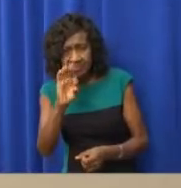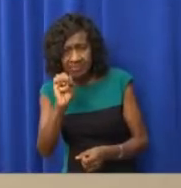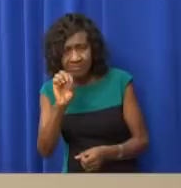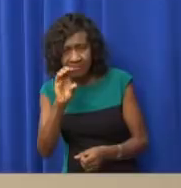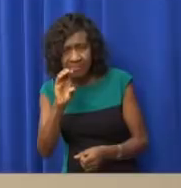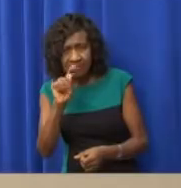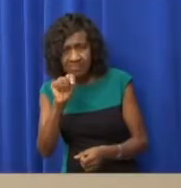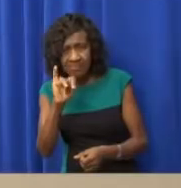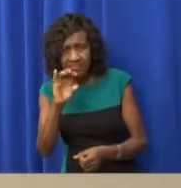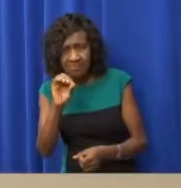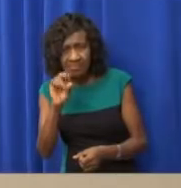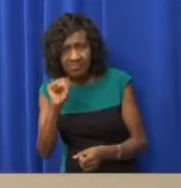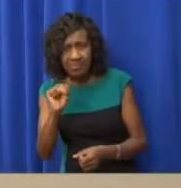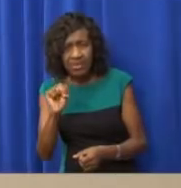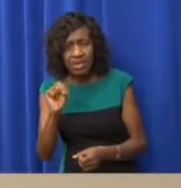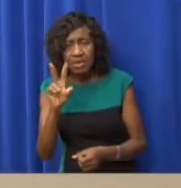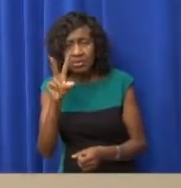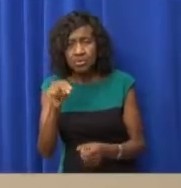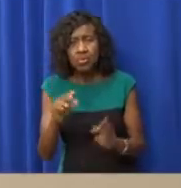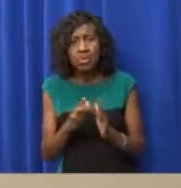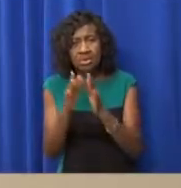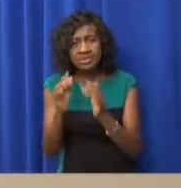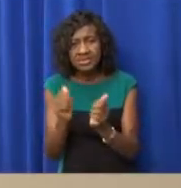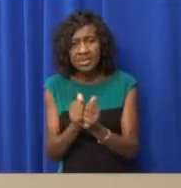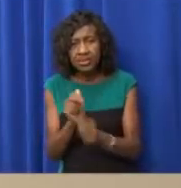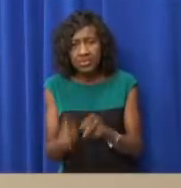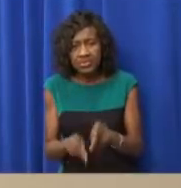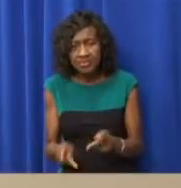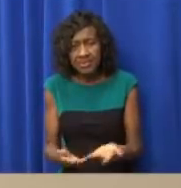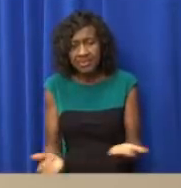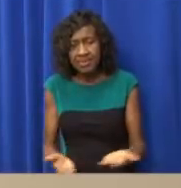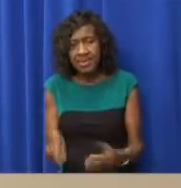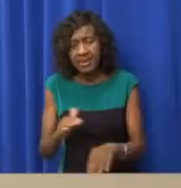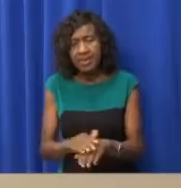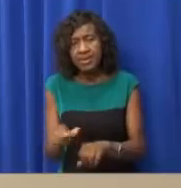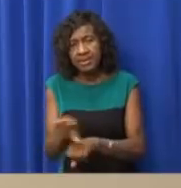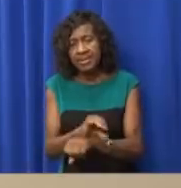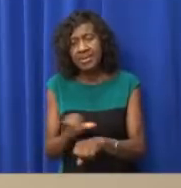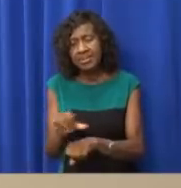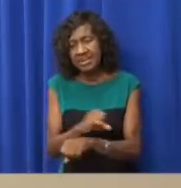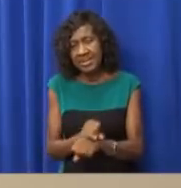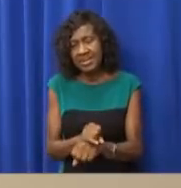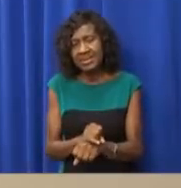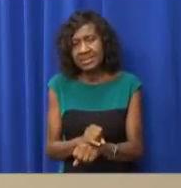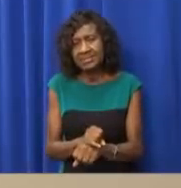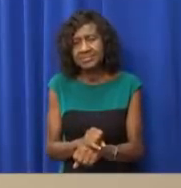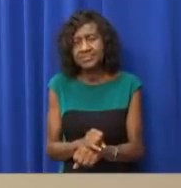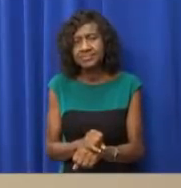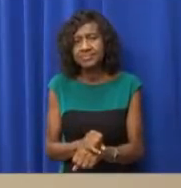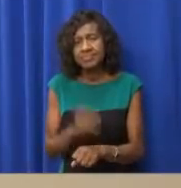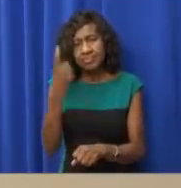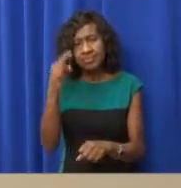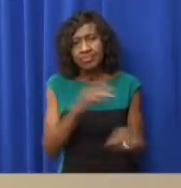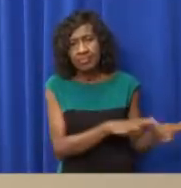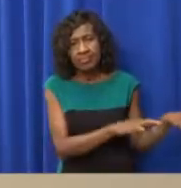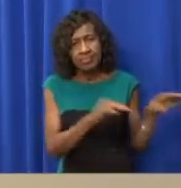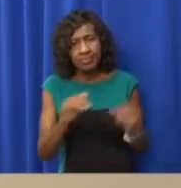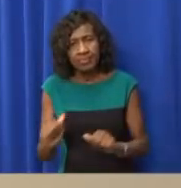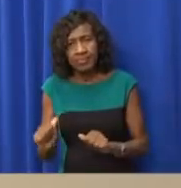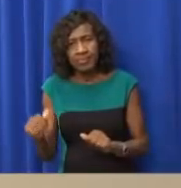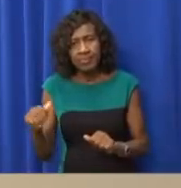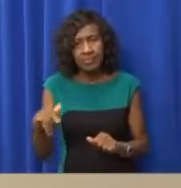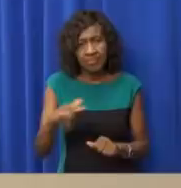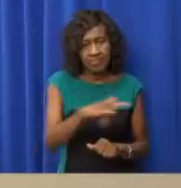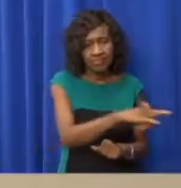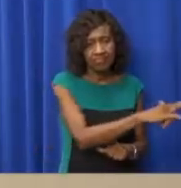our islands. Finally, just a quick word on evacuation flights. So next Friday's BA flight to London,